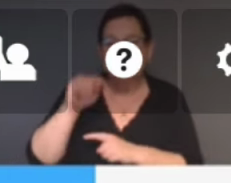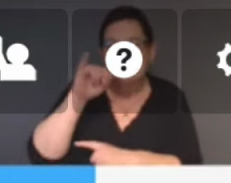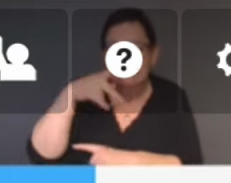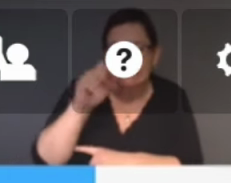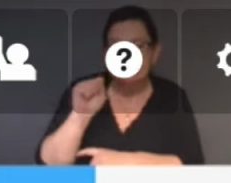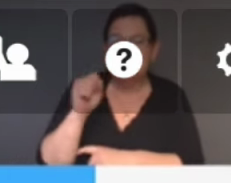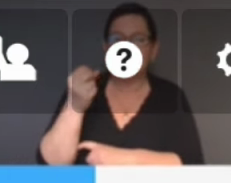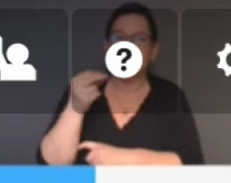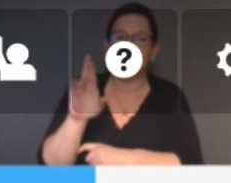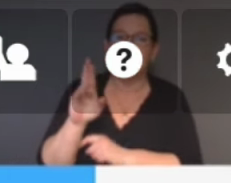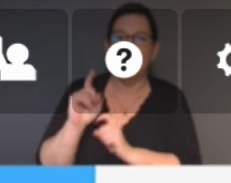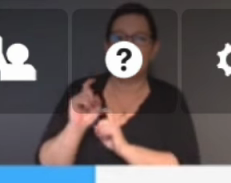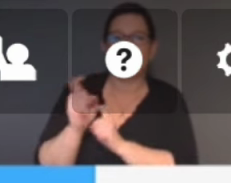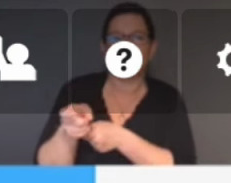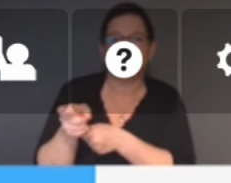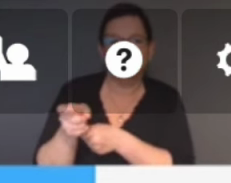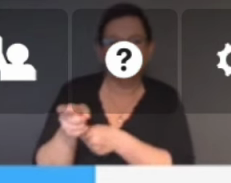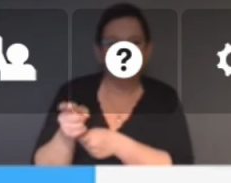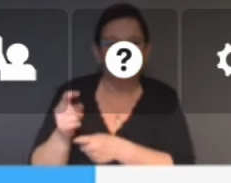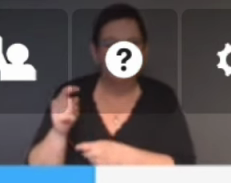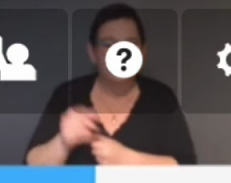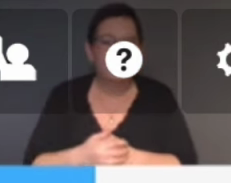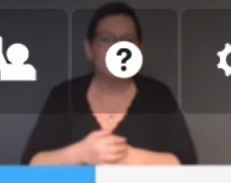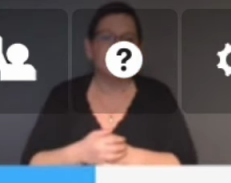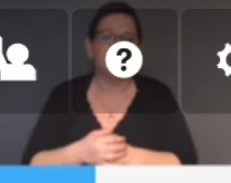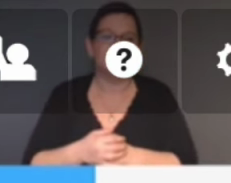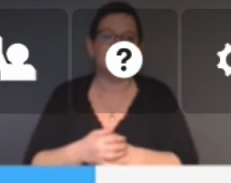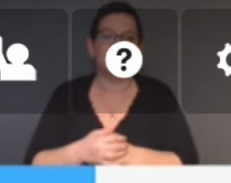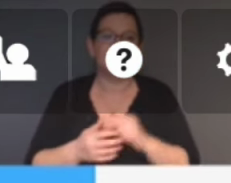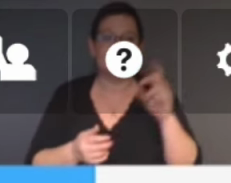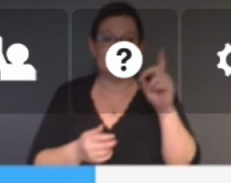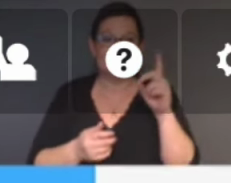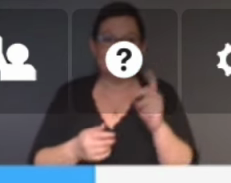fellowships, bursaries, study grants, and research grants.